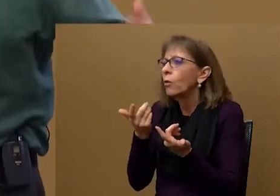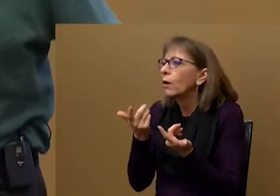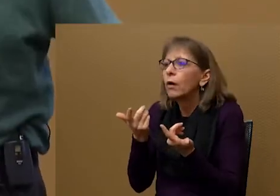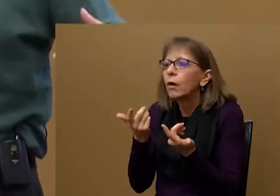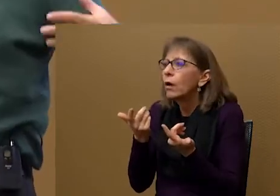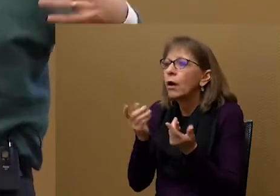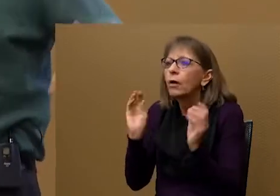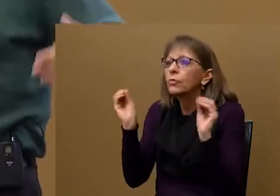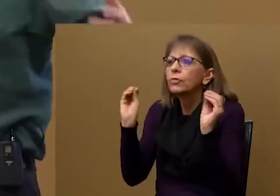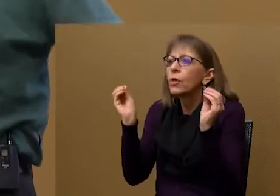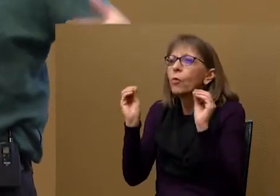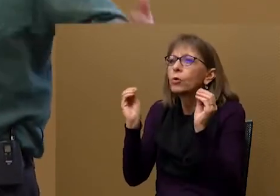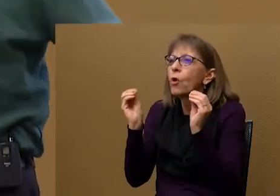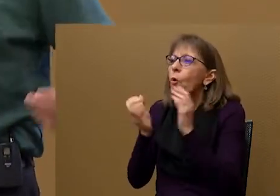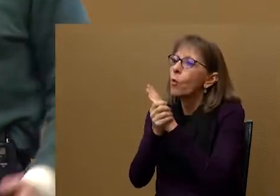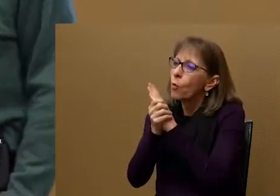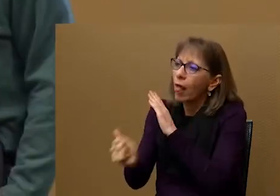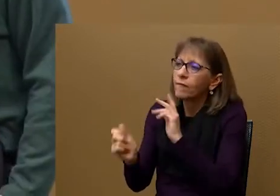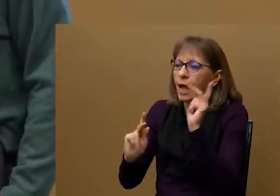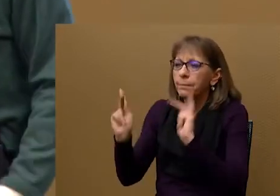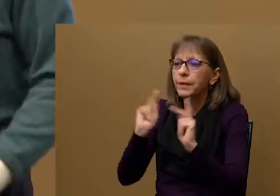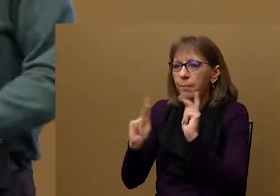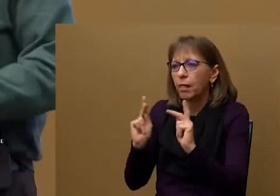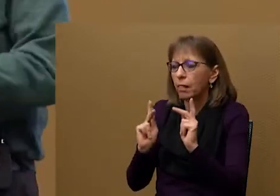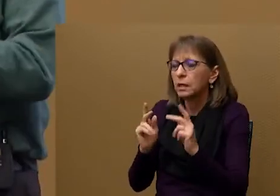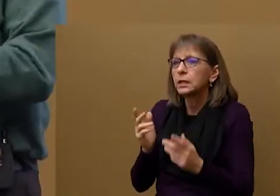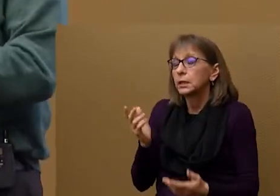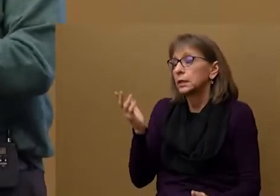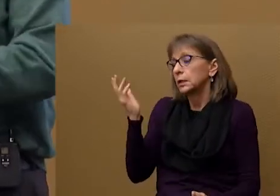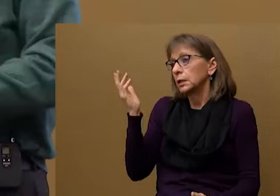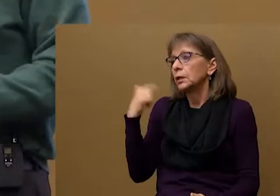even semi or remotely qualified candidates there were. So